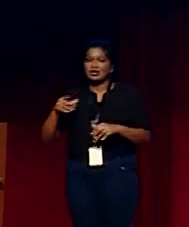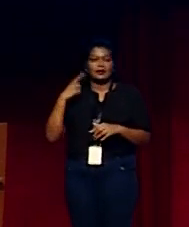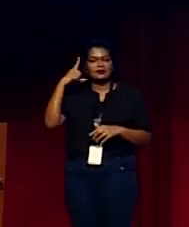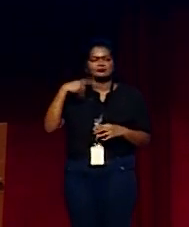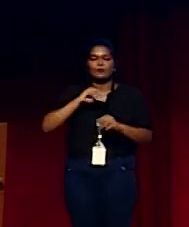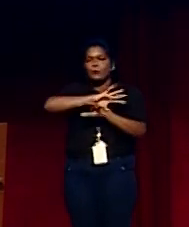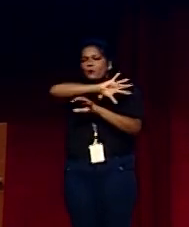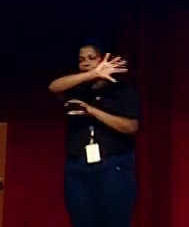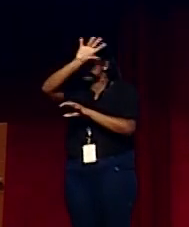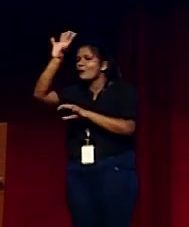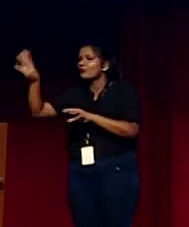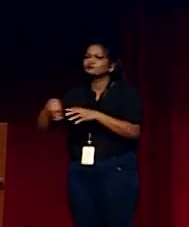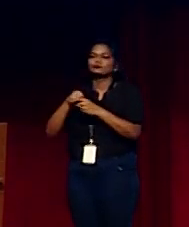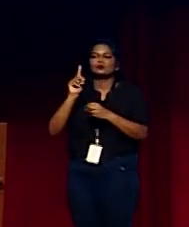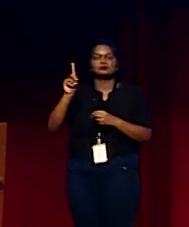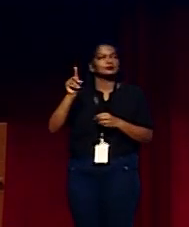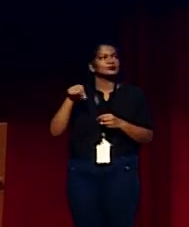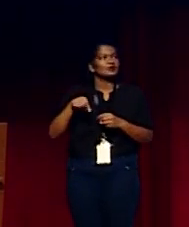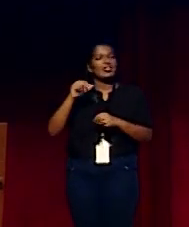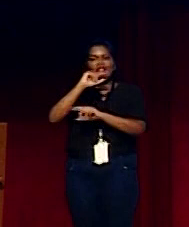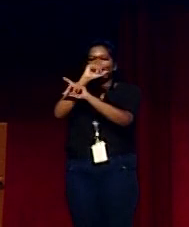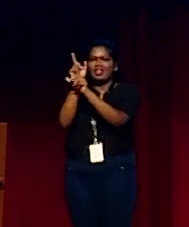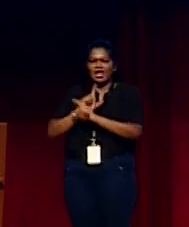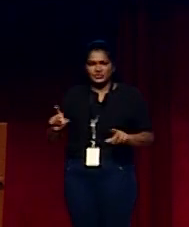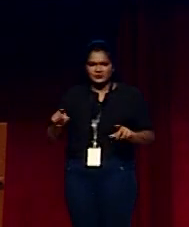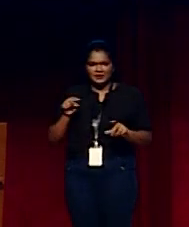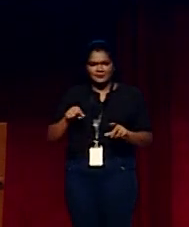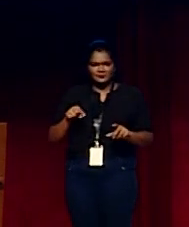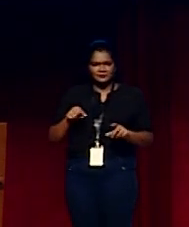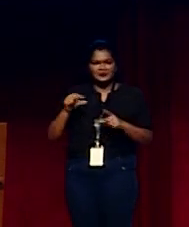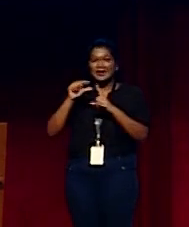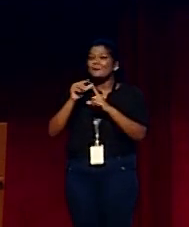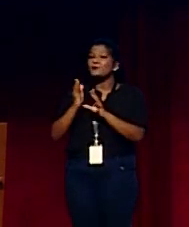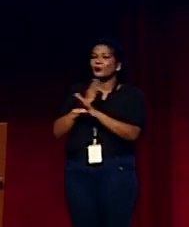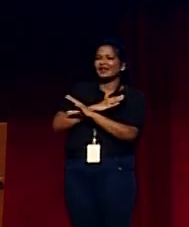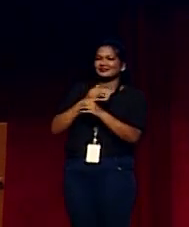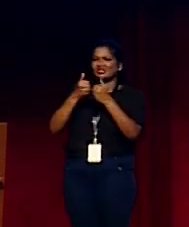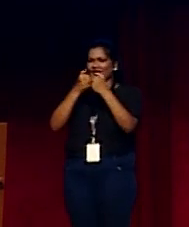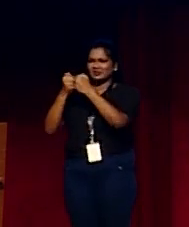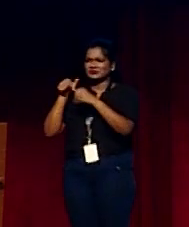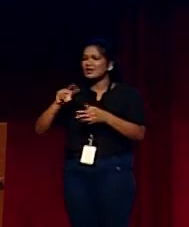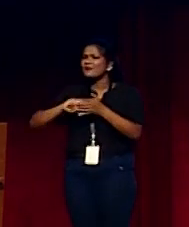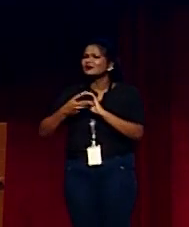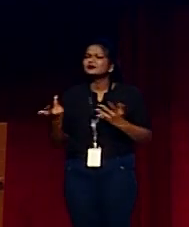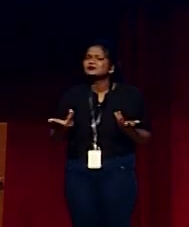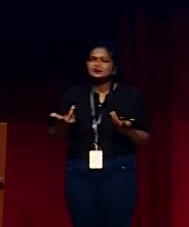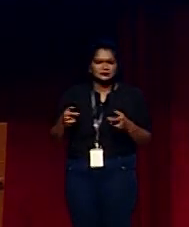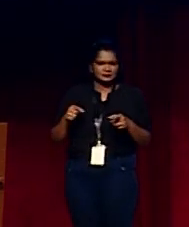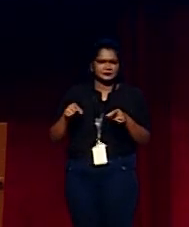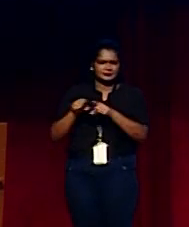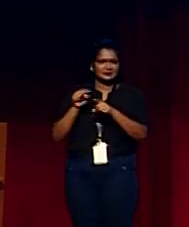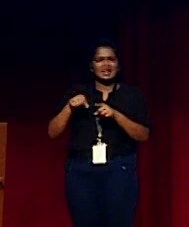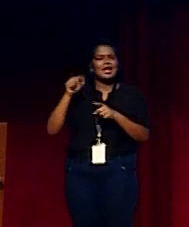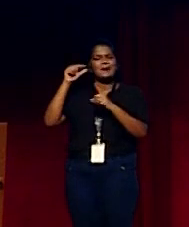all together in a language called pretext. What is pretext? Yet another language, right? Actually, it isn't.